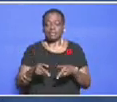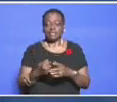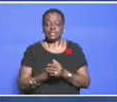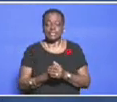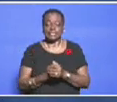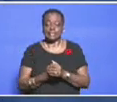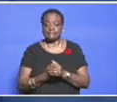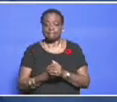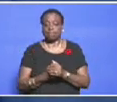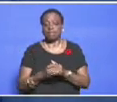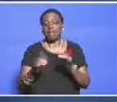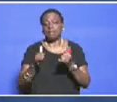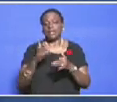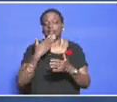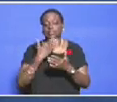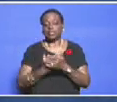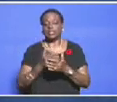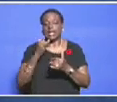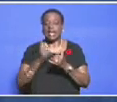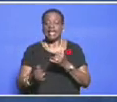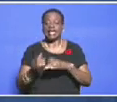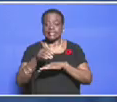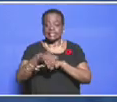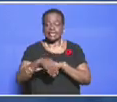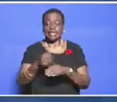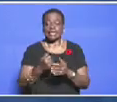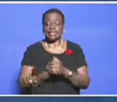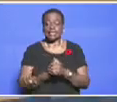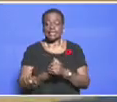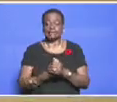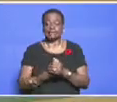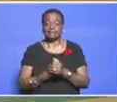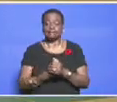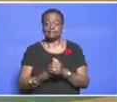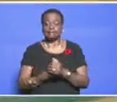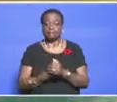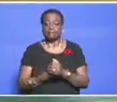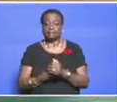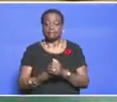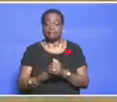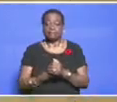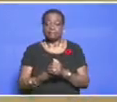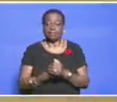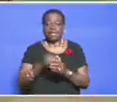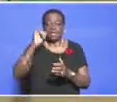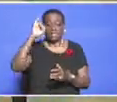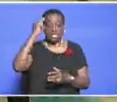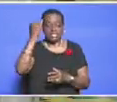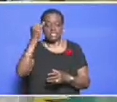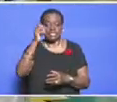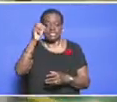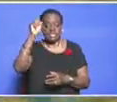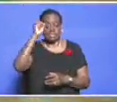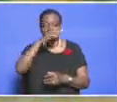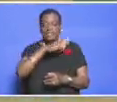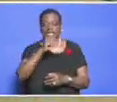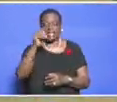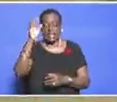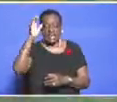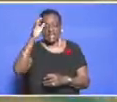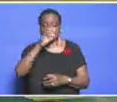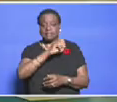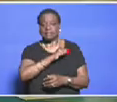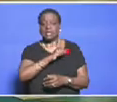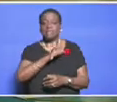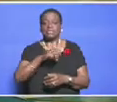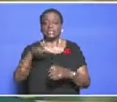him. Played good last night, but really liked defensively what he did today. For players Justin Smith and Kemsey Sylvester, the size of the opposing team was a